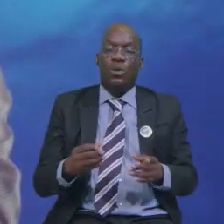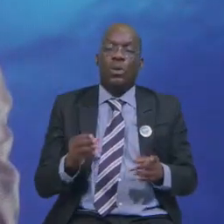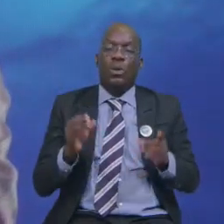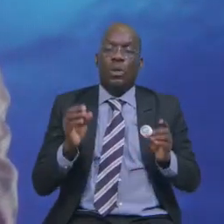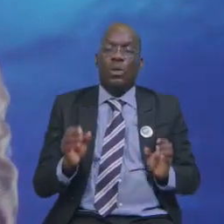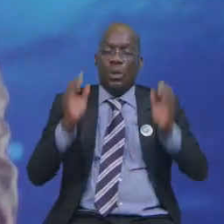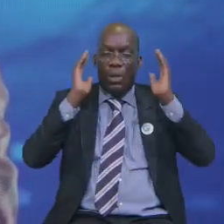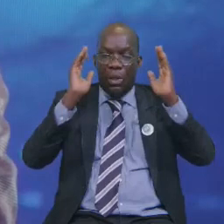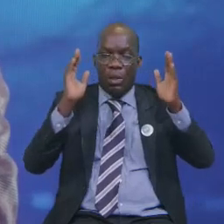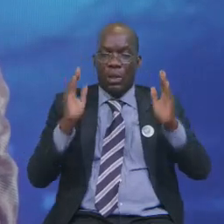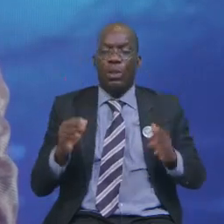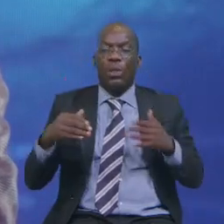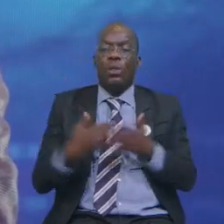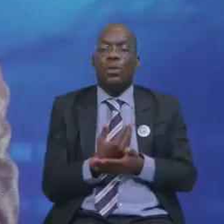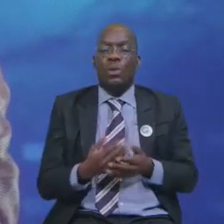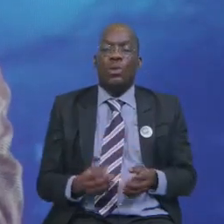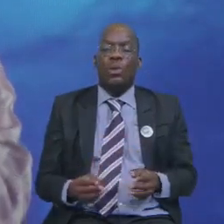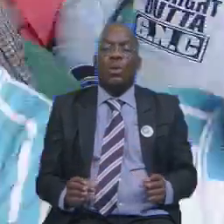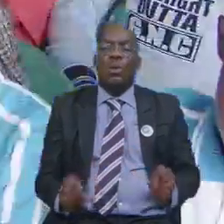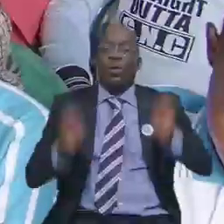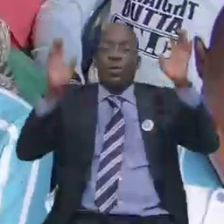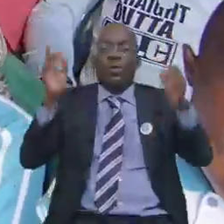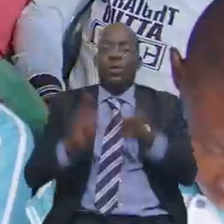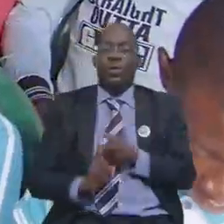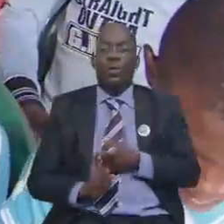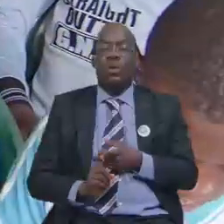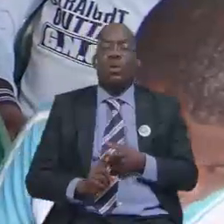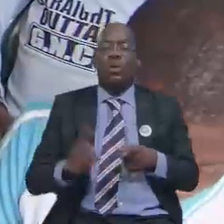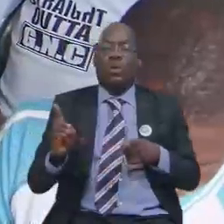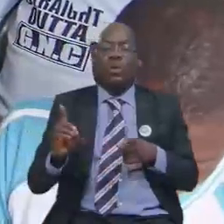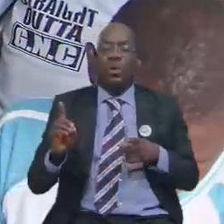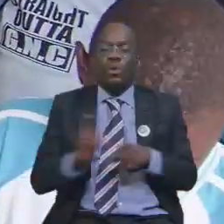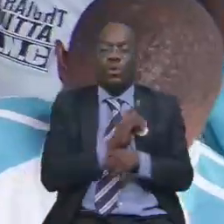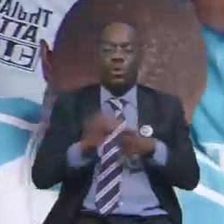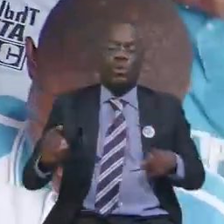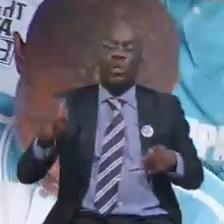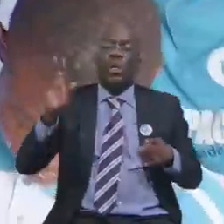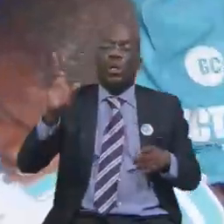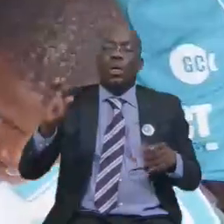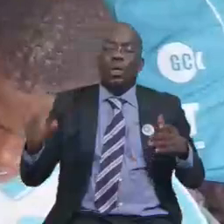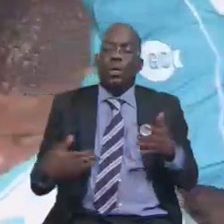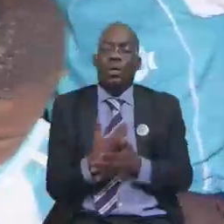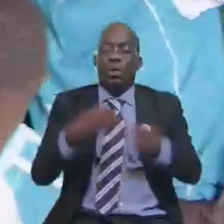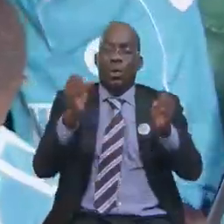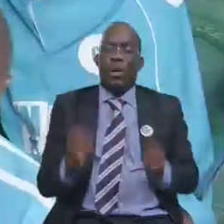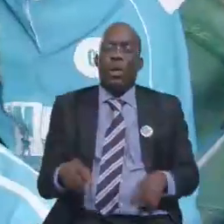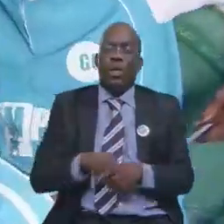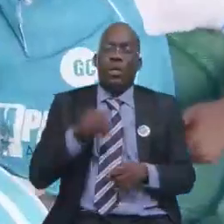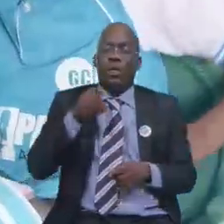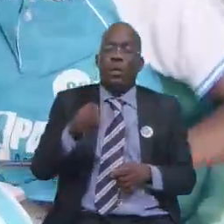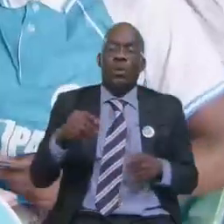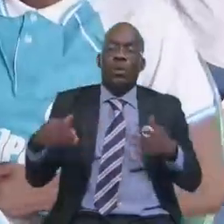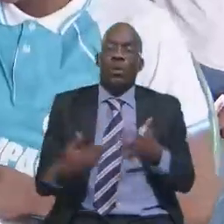new dedication to duty. Amen. A new dynamite inside you. Amen. A